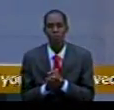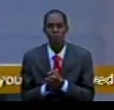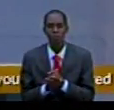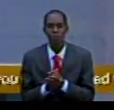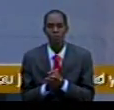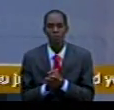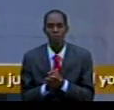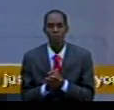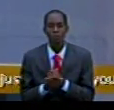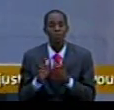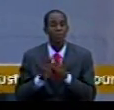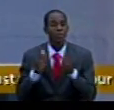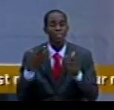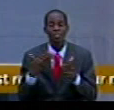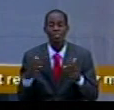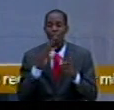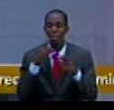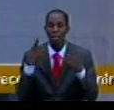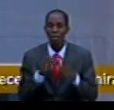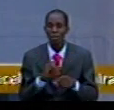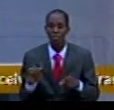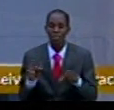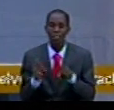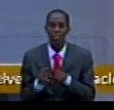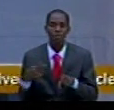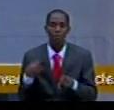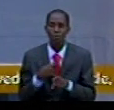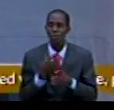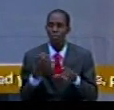Great things are happening as we take you now to